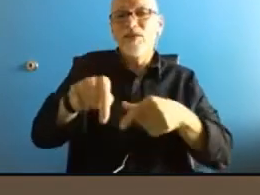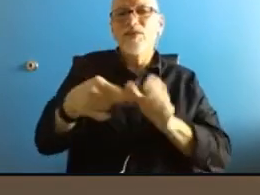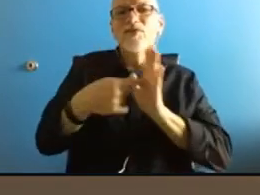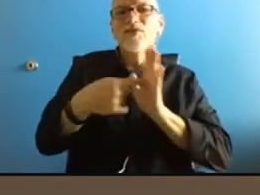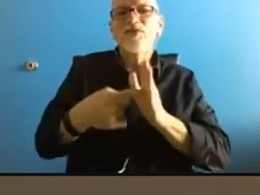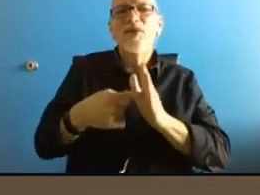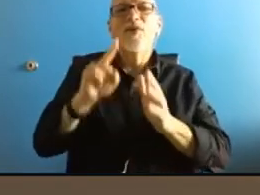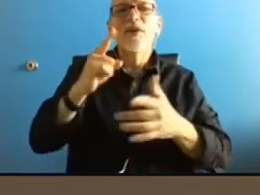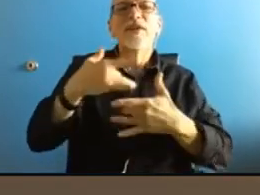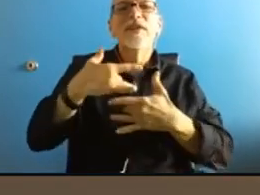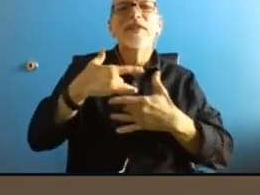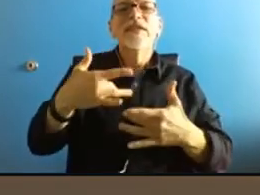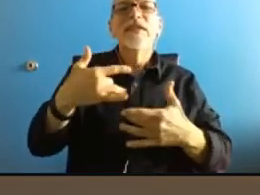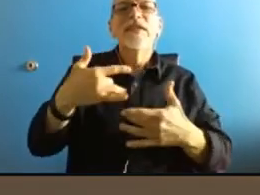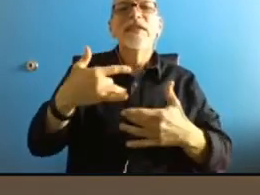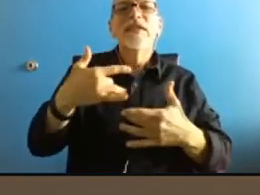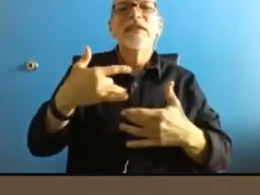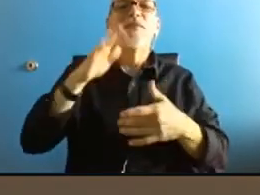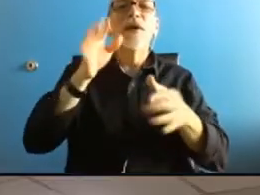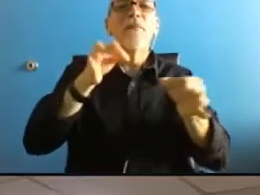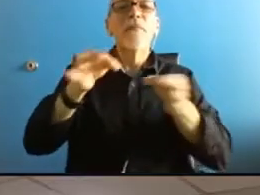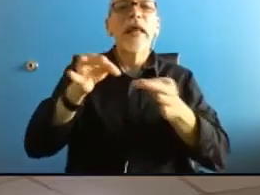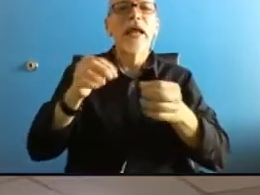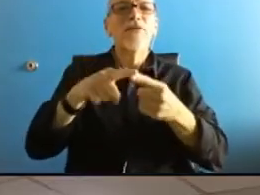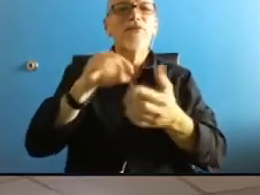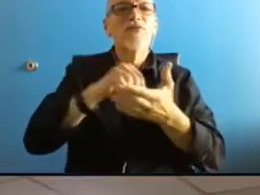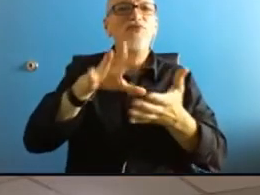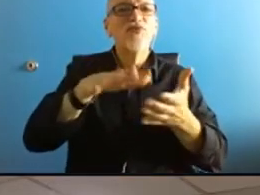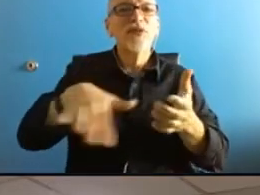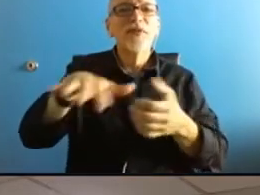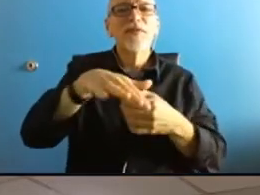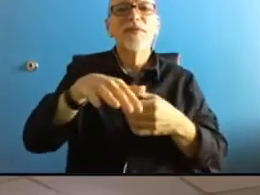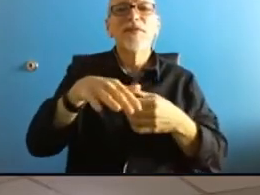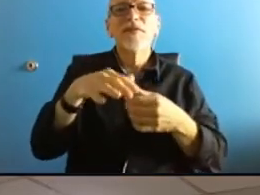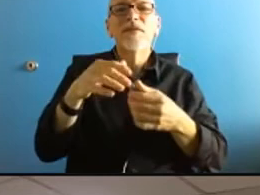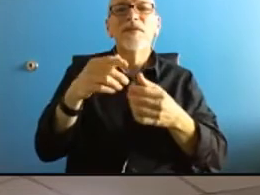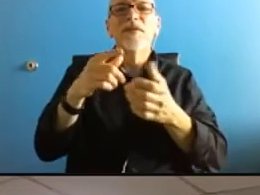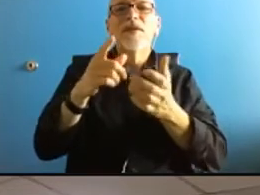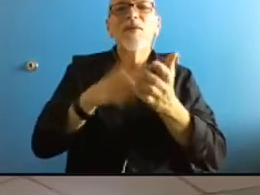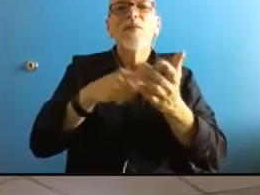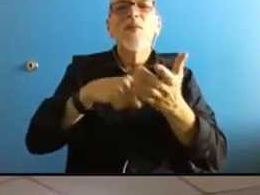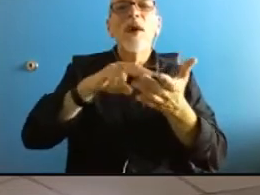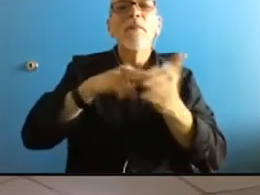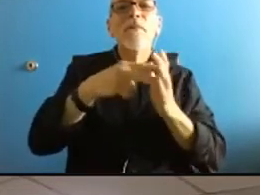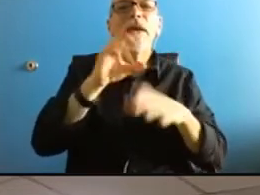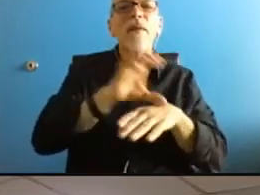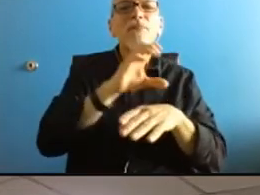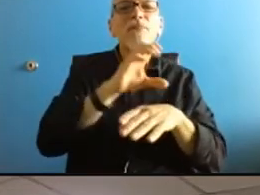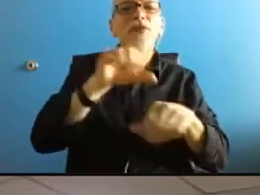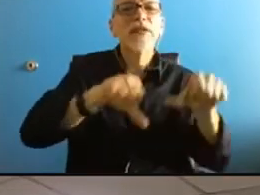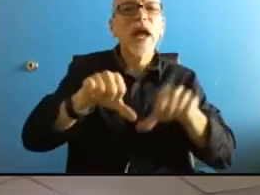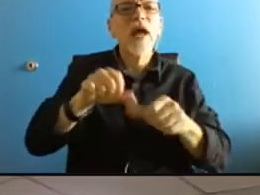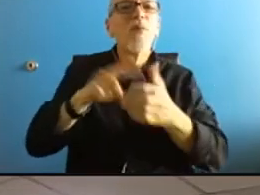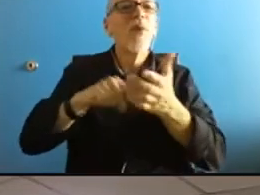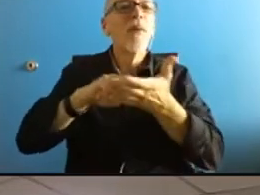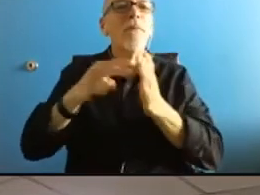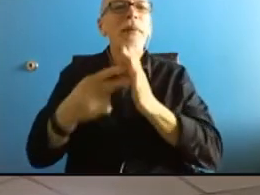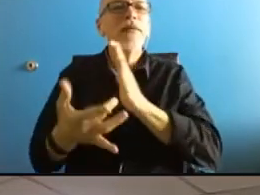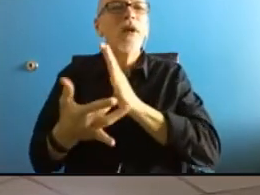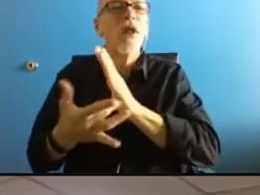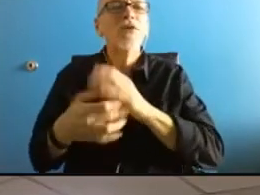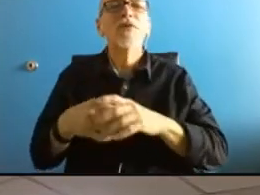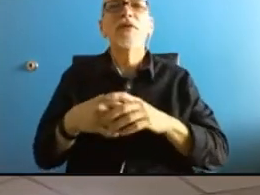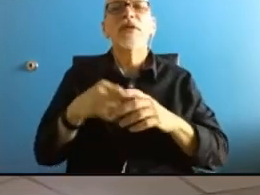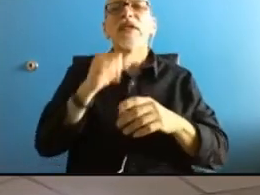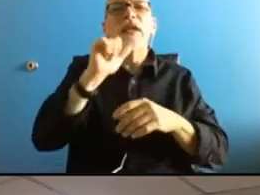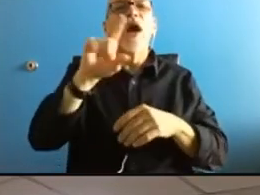normally I explain to our students, what is computer science? What is technology? Not just about using